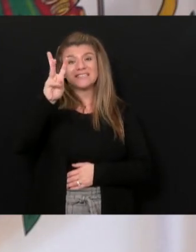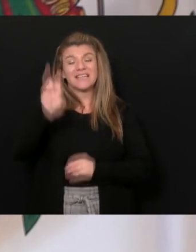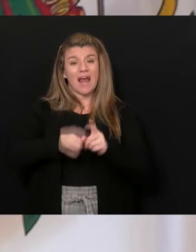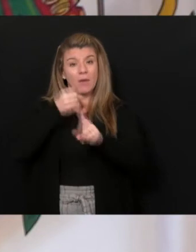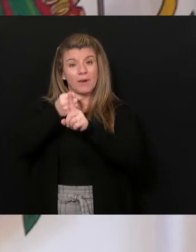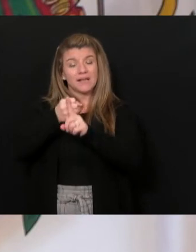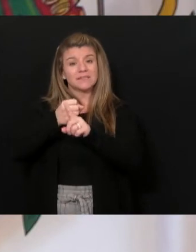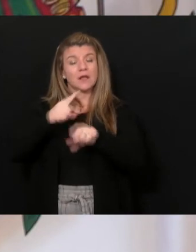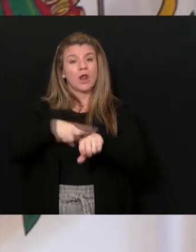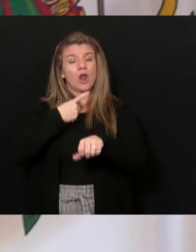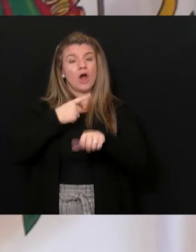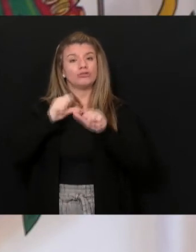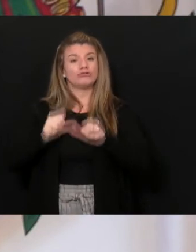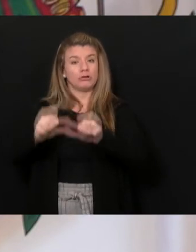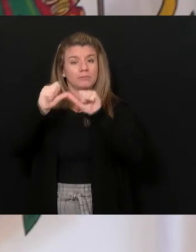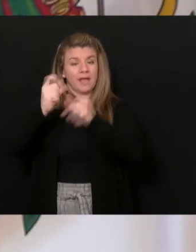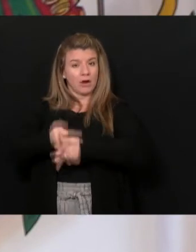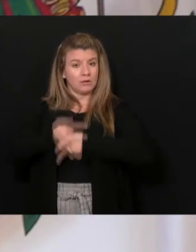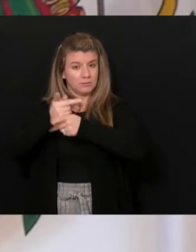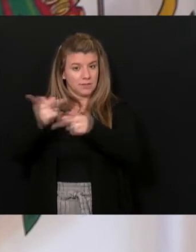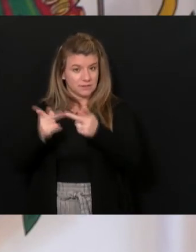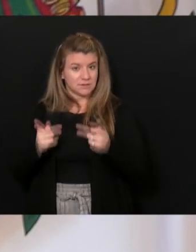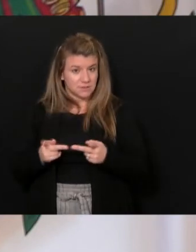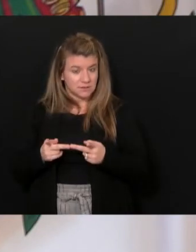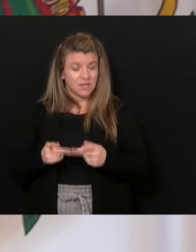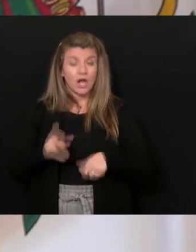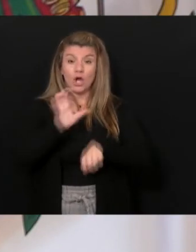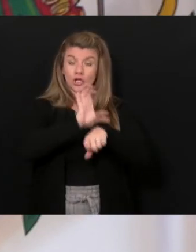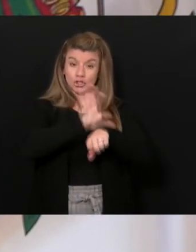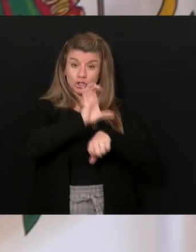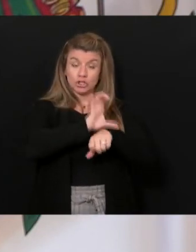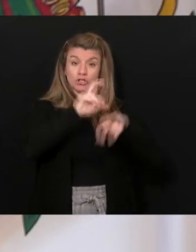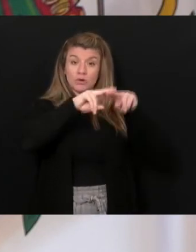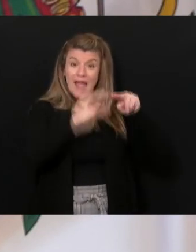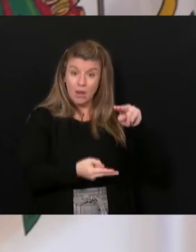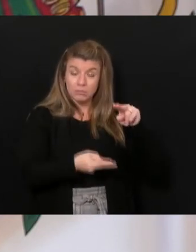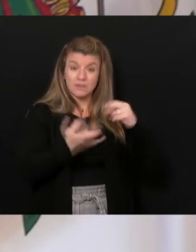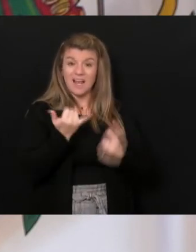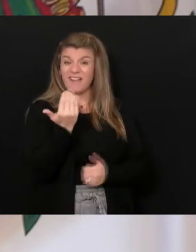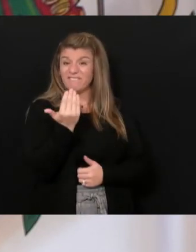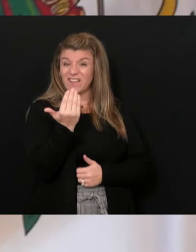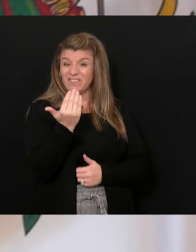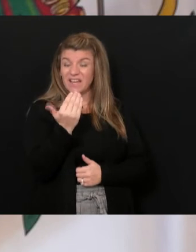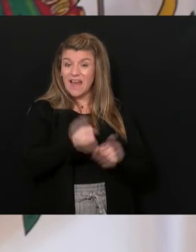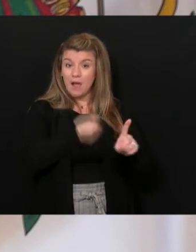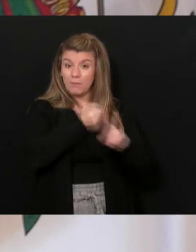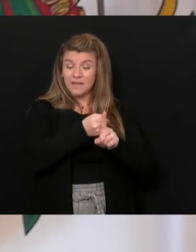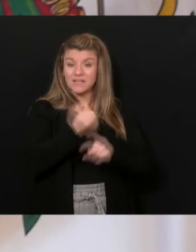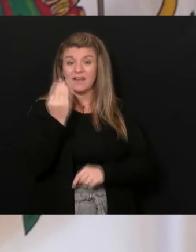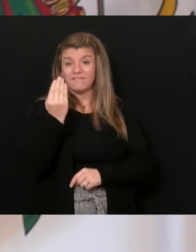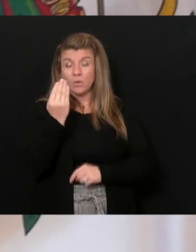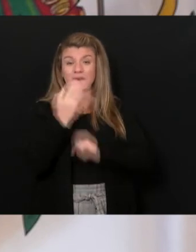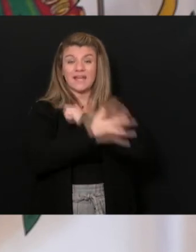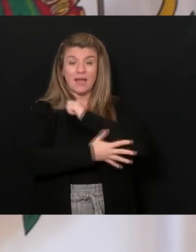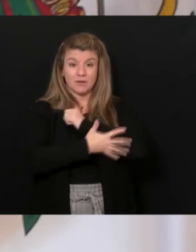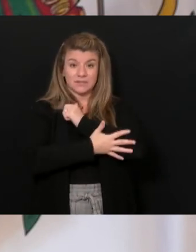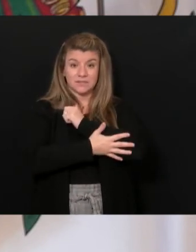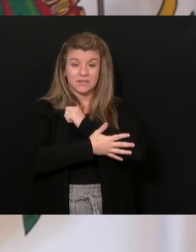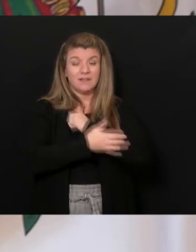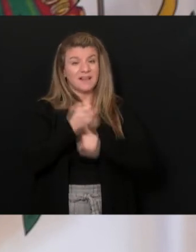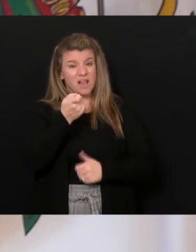our long-term care facilities. Our churches are down to 15 outbreaks in 14 counties. That's a